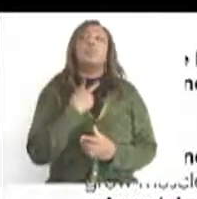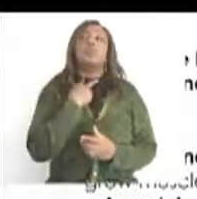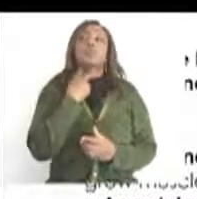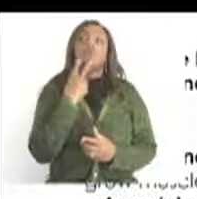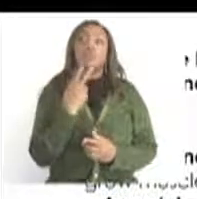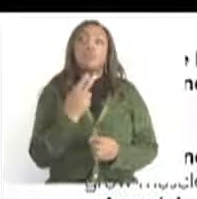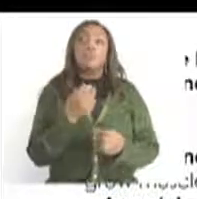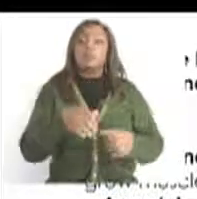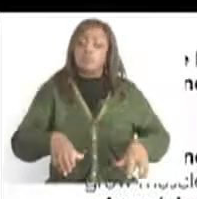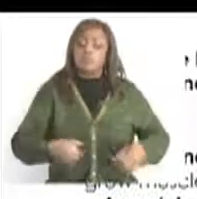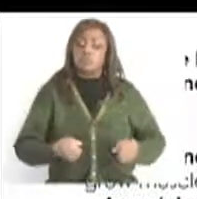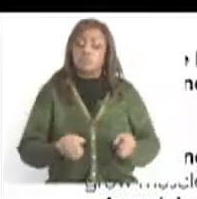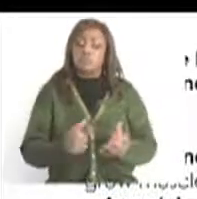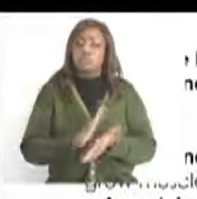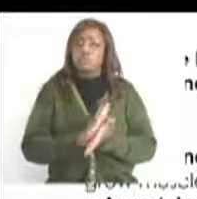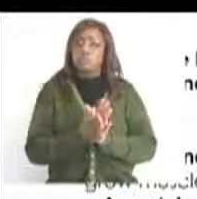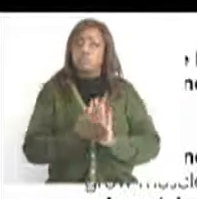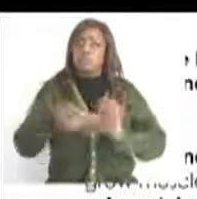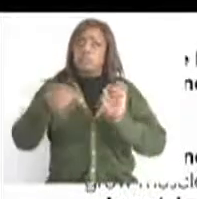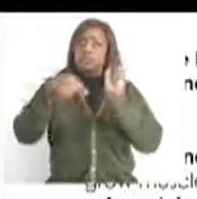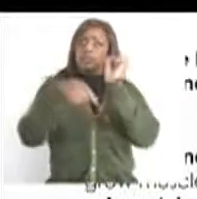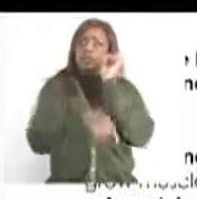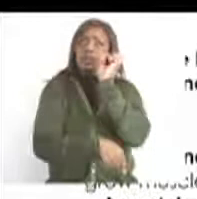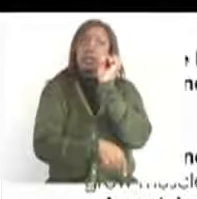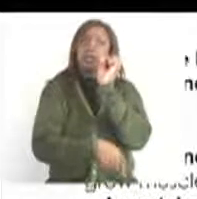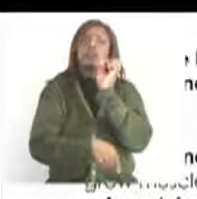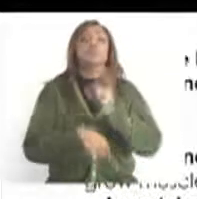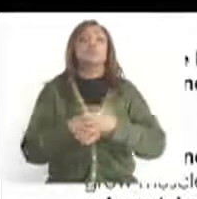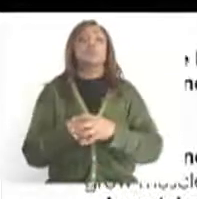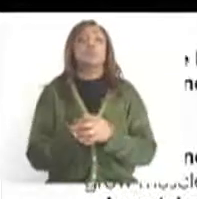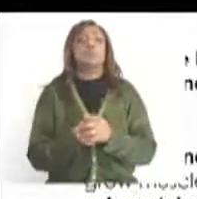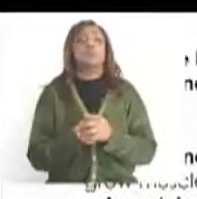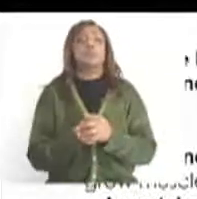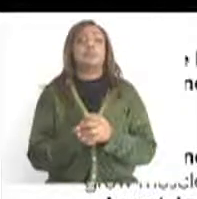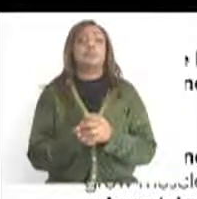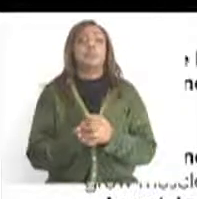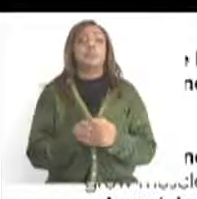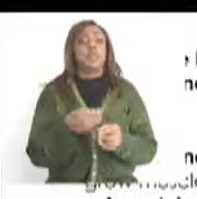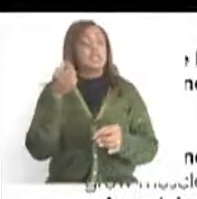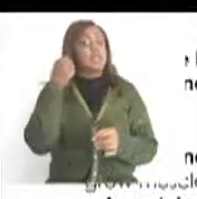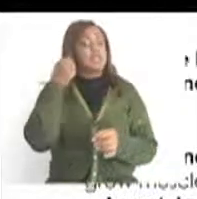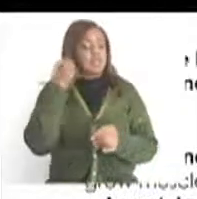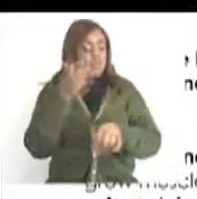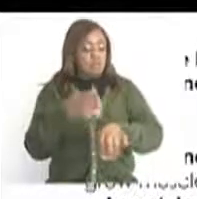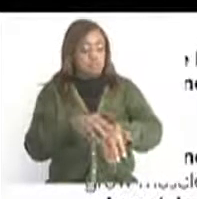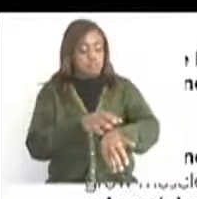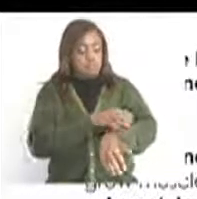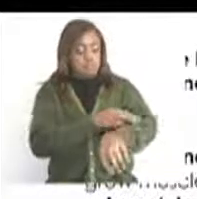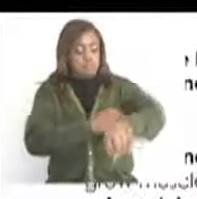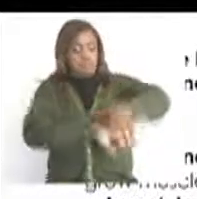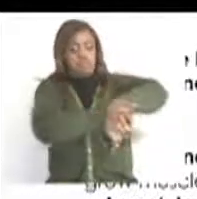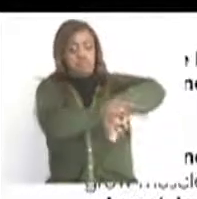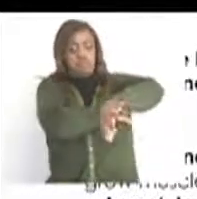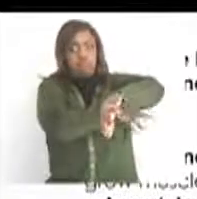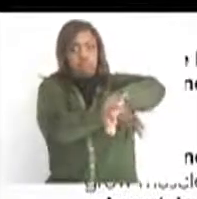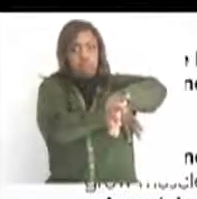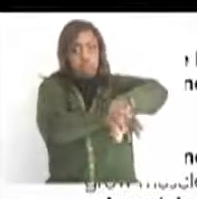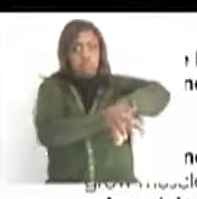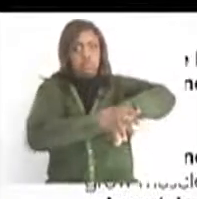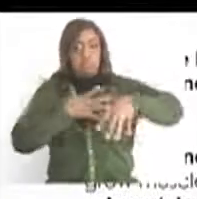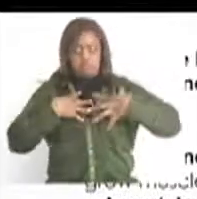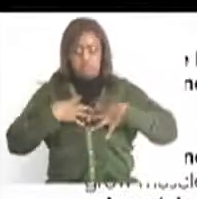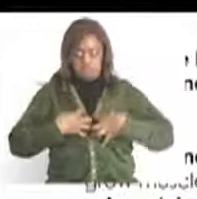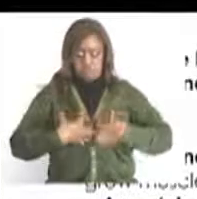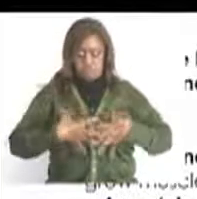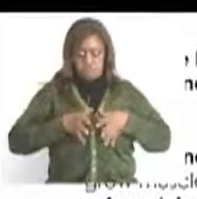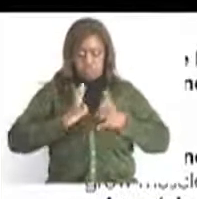get deeper. Hair growth. Body hair starts to grow around your armpit, your face, your chest, your private